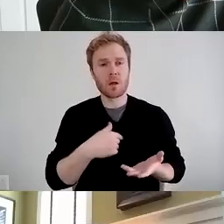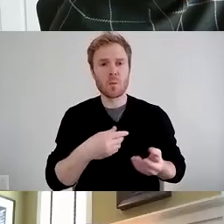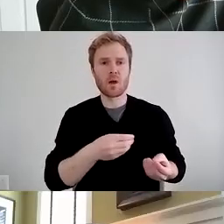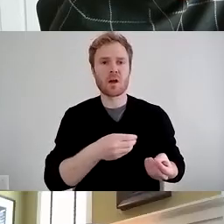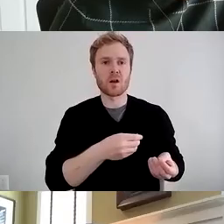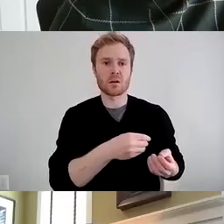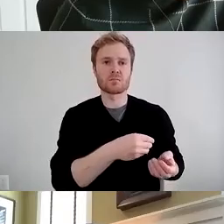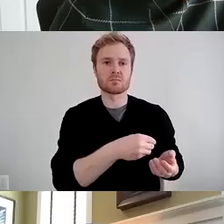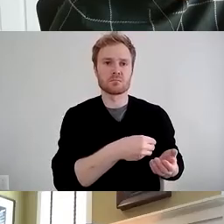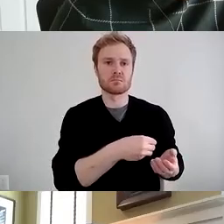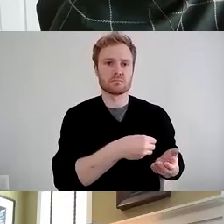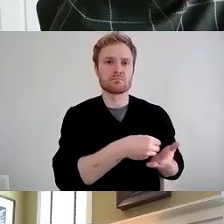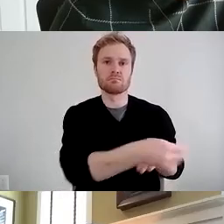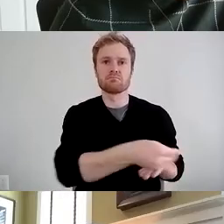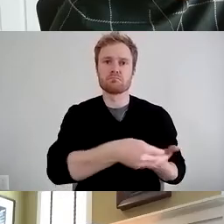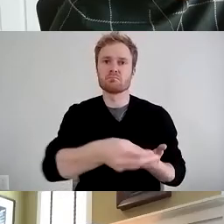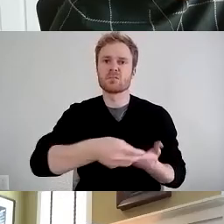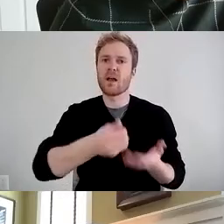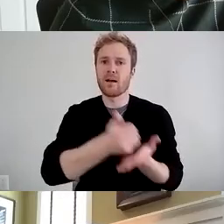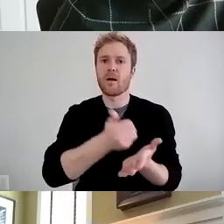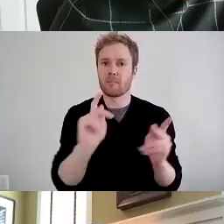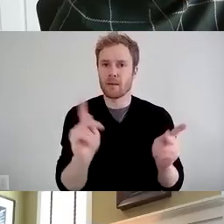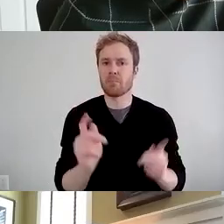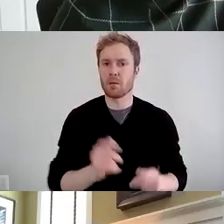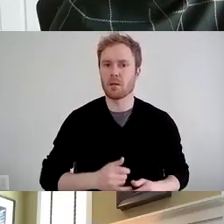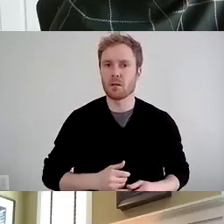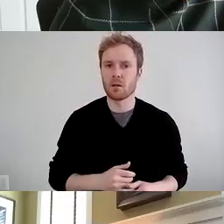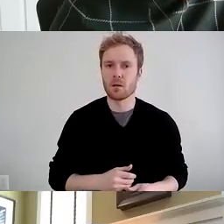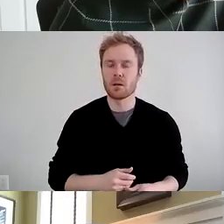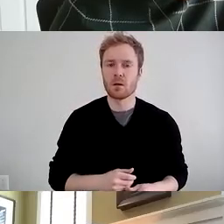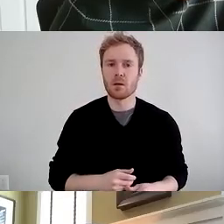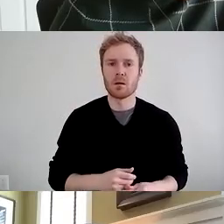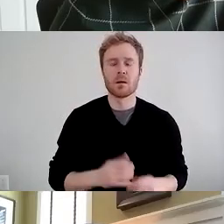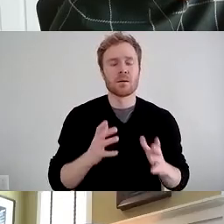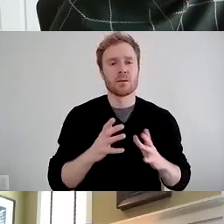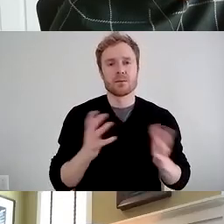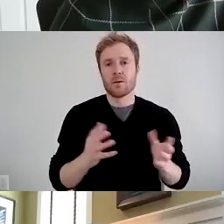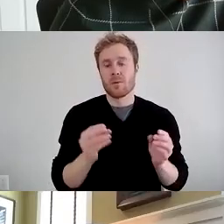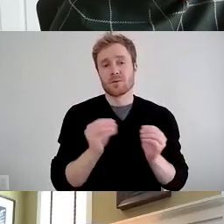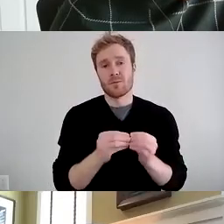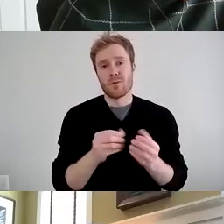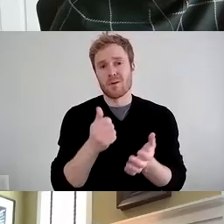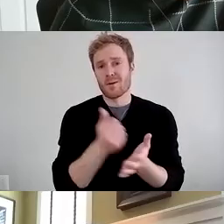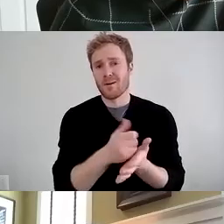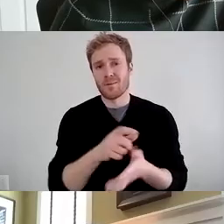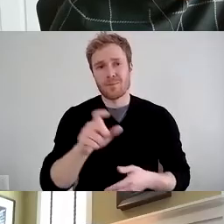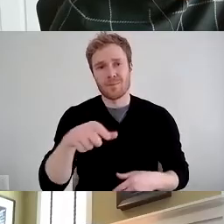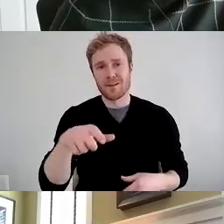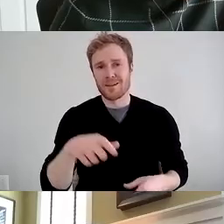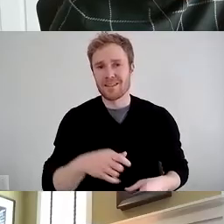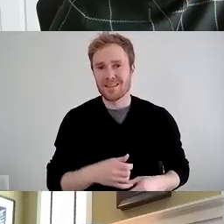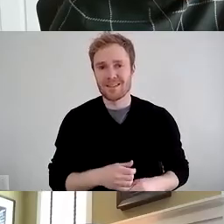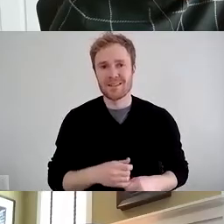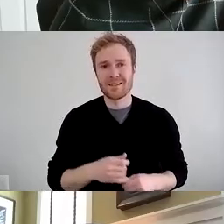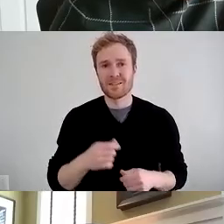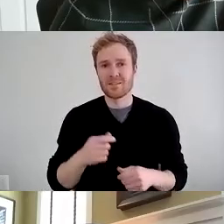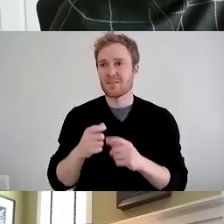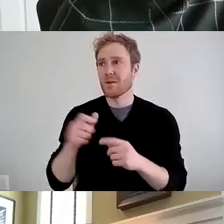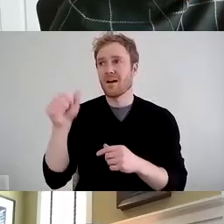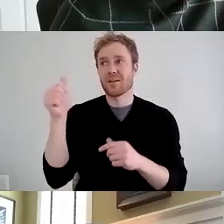Thank you, Jeremy. Is there anything else, Councilwoman, that you would like us to touch on? No, I appreciate that. And I think it was just